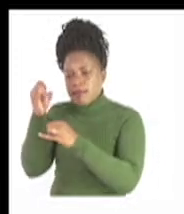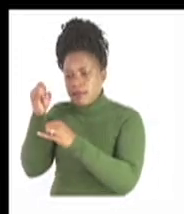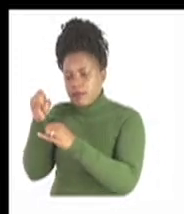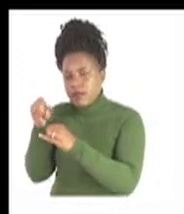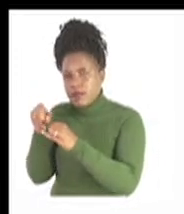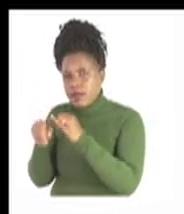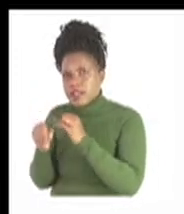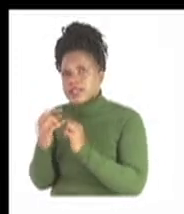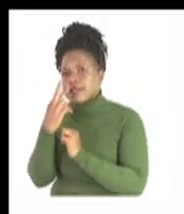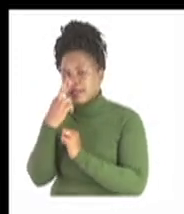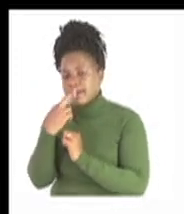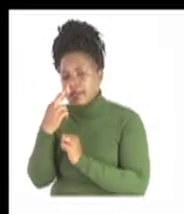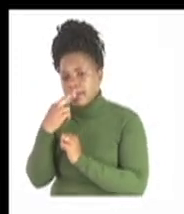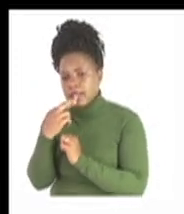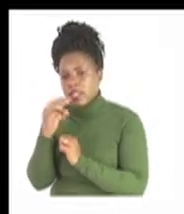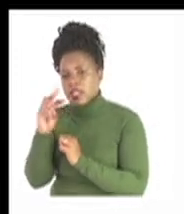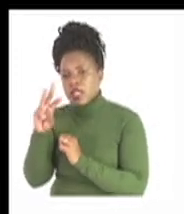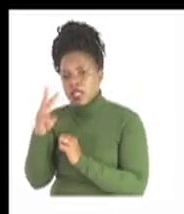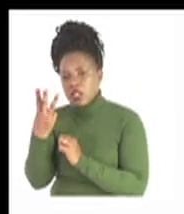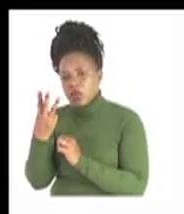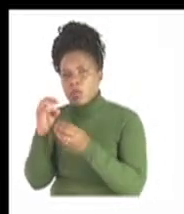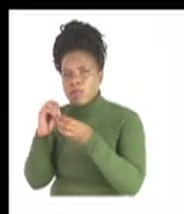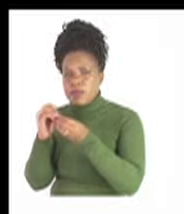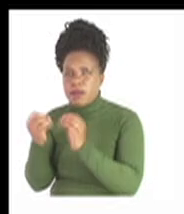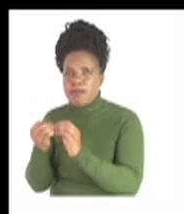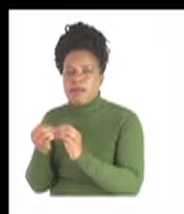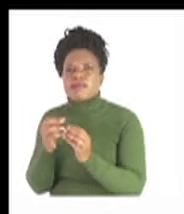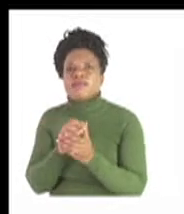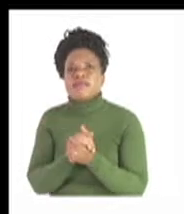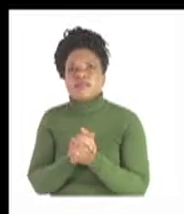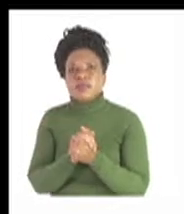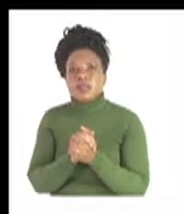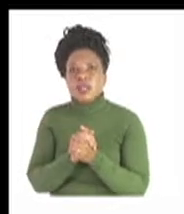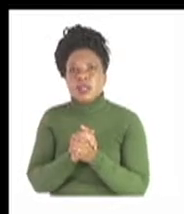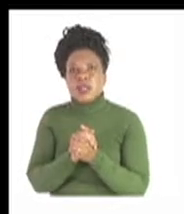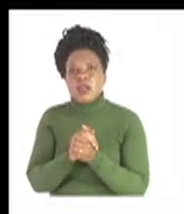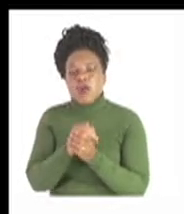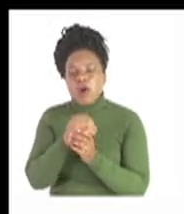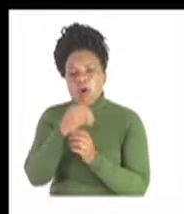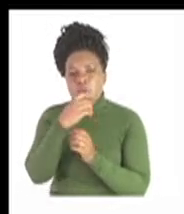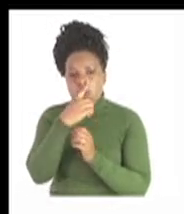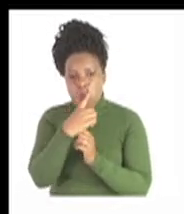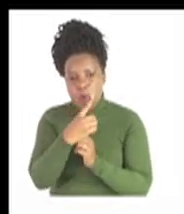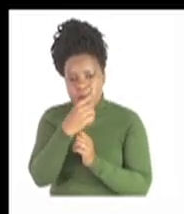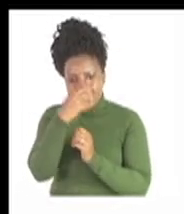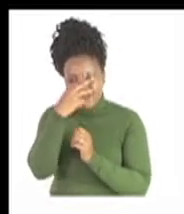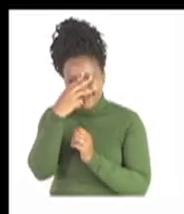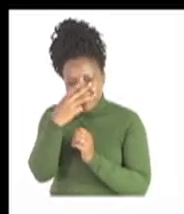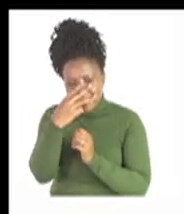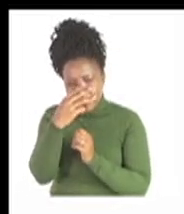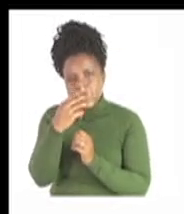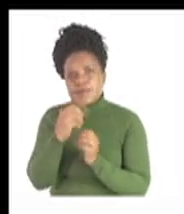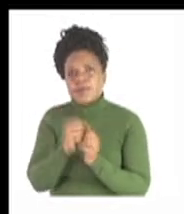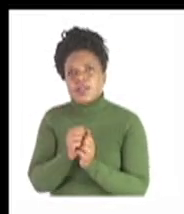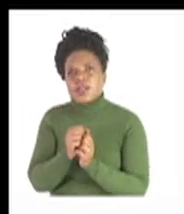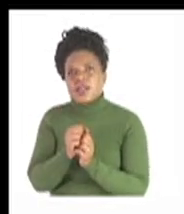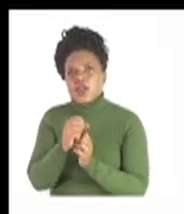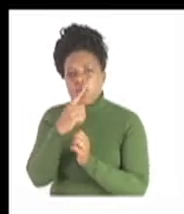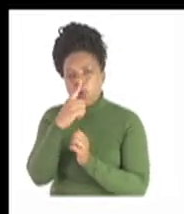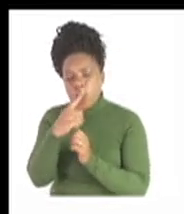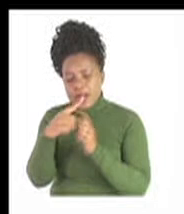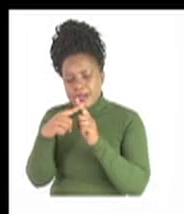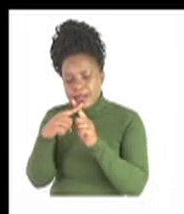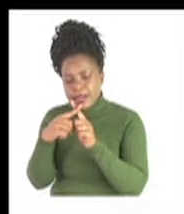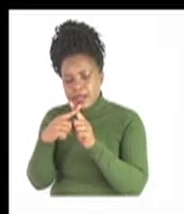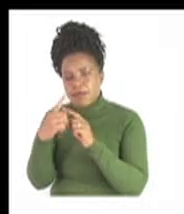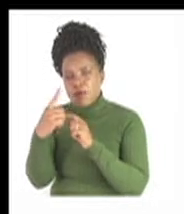That means 1 cube is 1 times 1 times 1. That gives you 1. 1 is also a